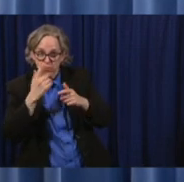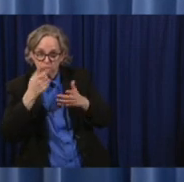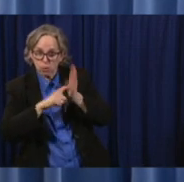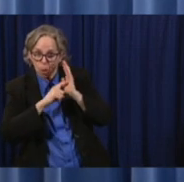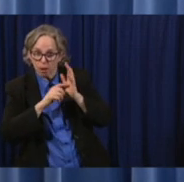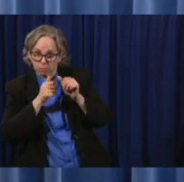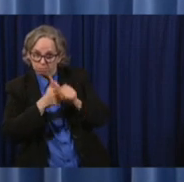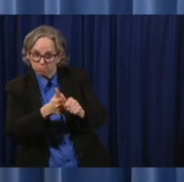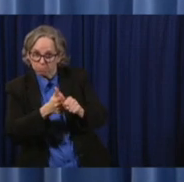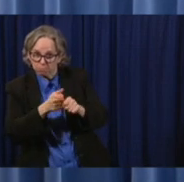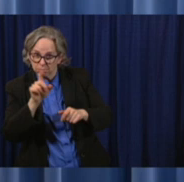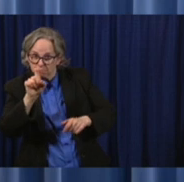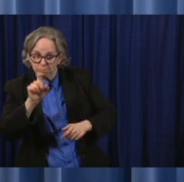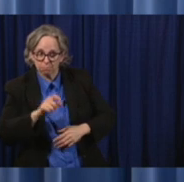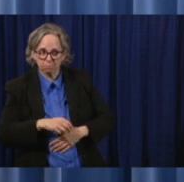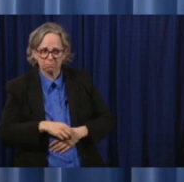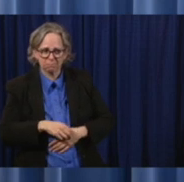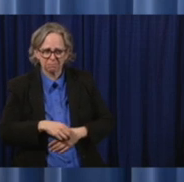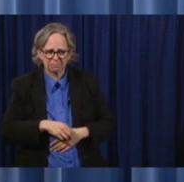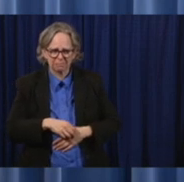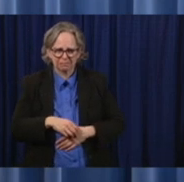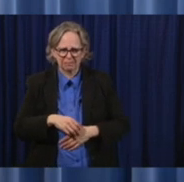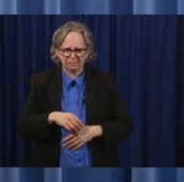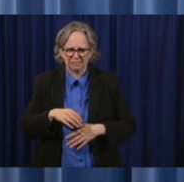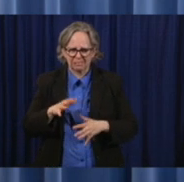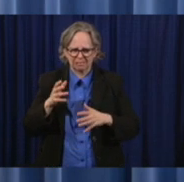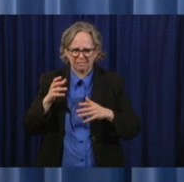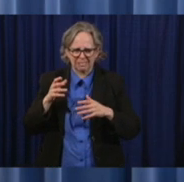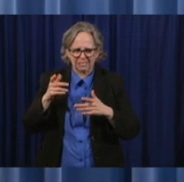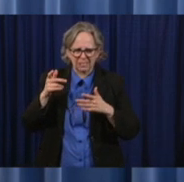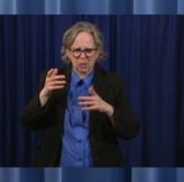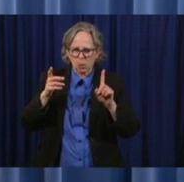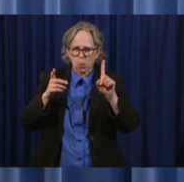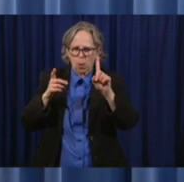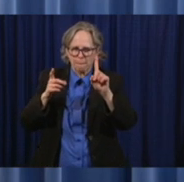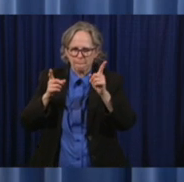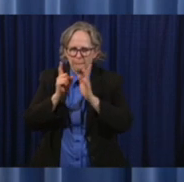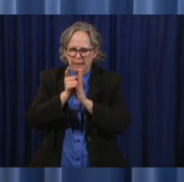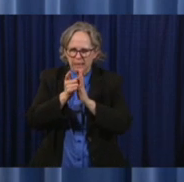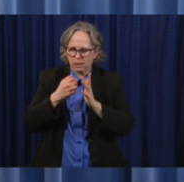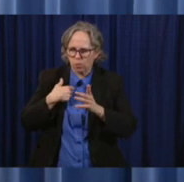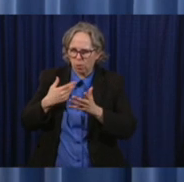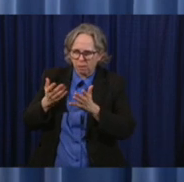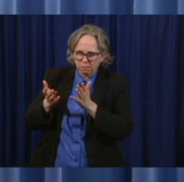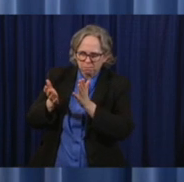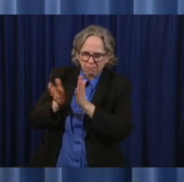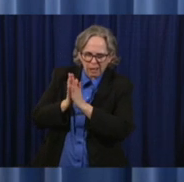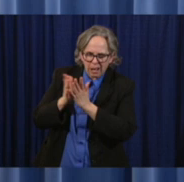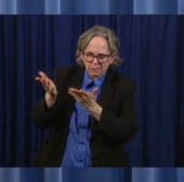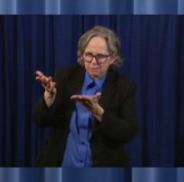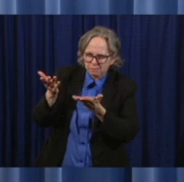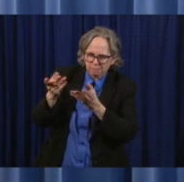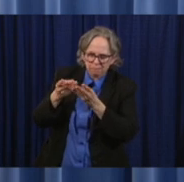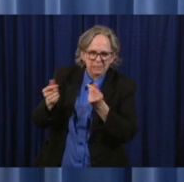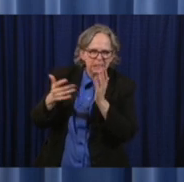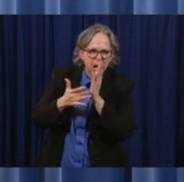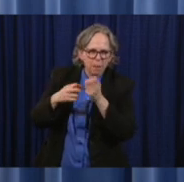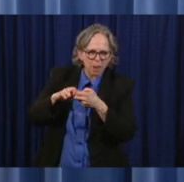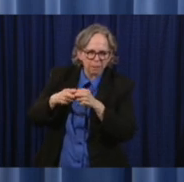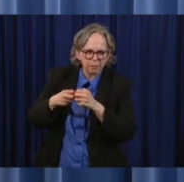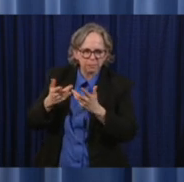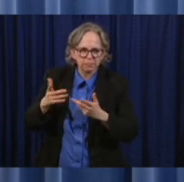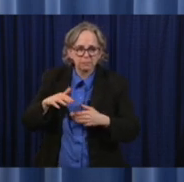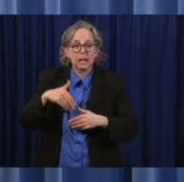We're gonna wait until we see if we can pull her up, and we'll hold on that question, and we'll take the next question. And then